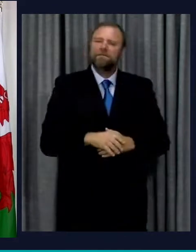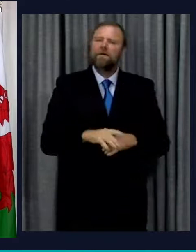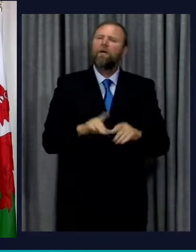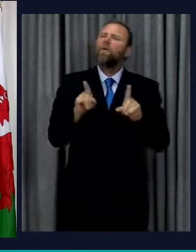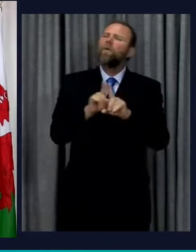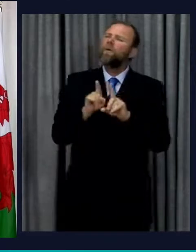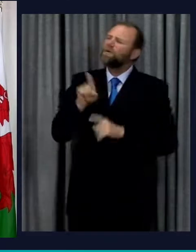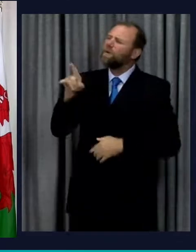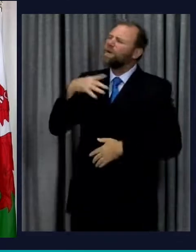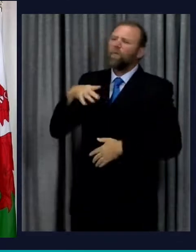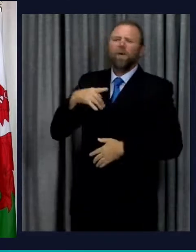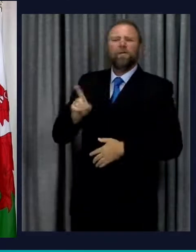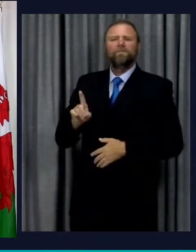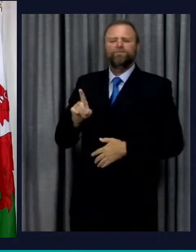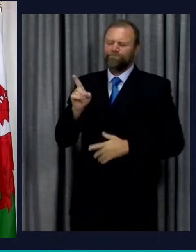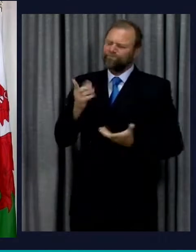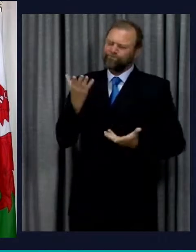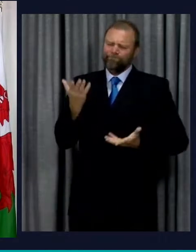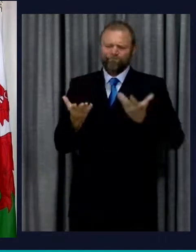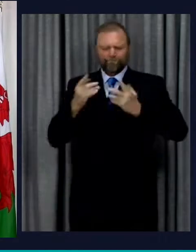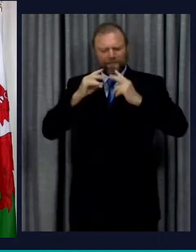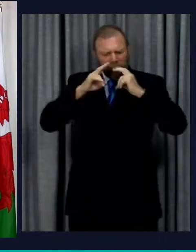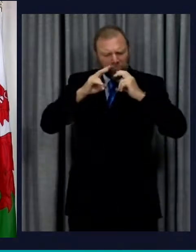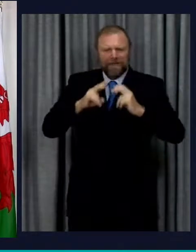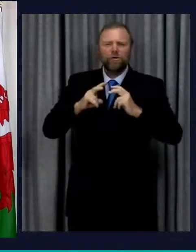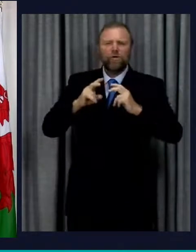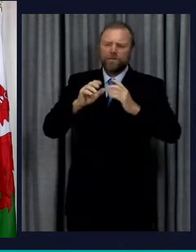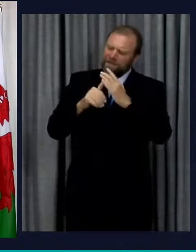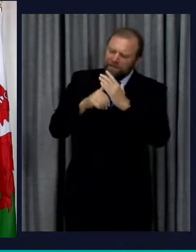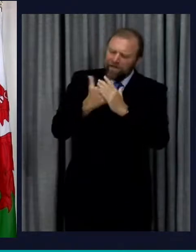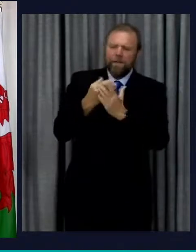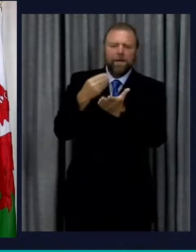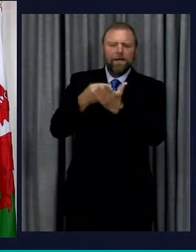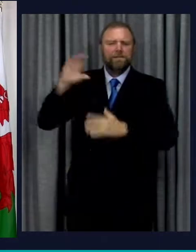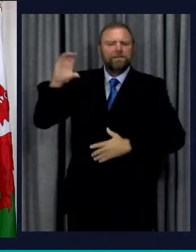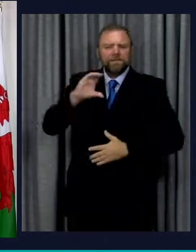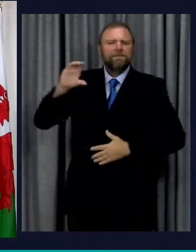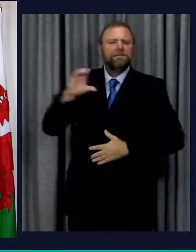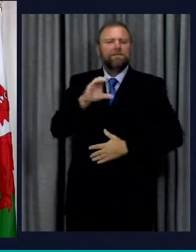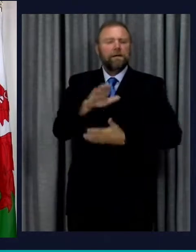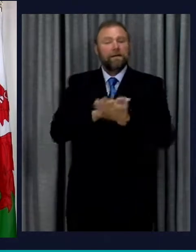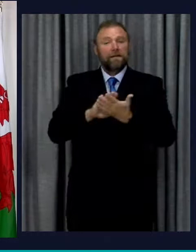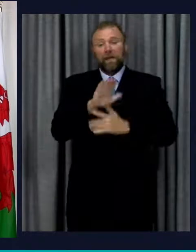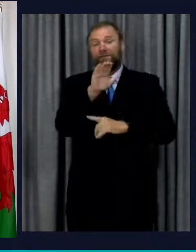of research and development investment to help us create the jobs of tomorrow.